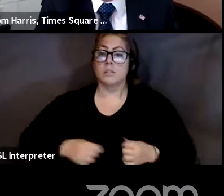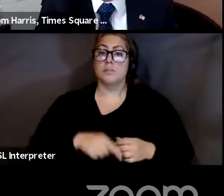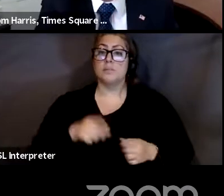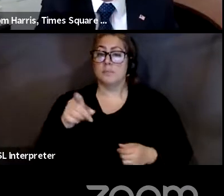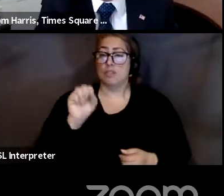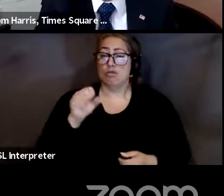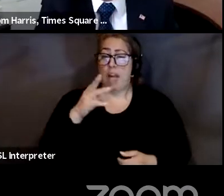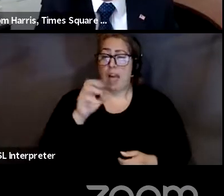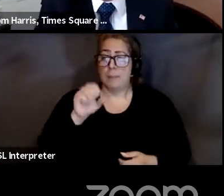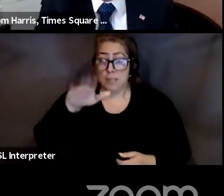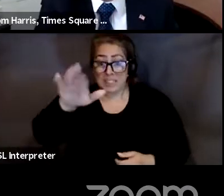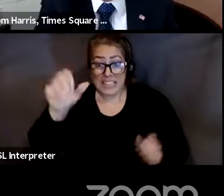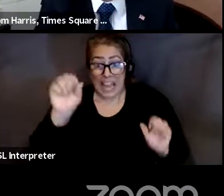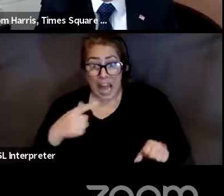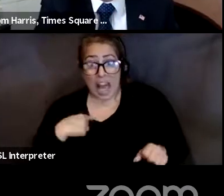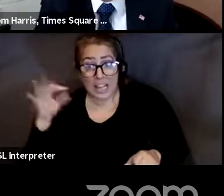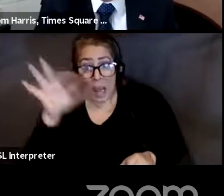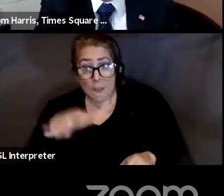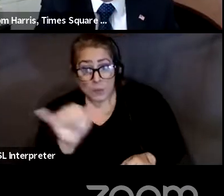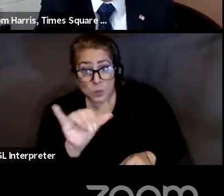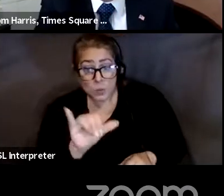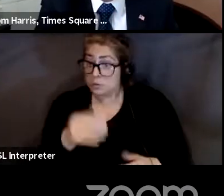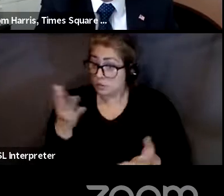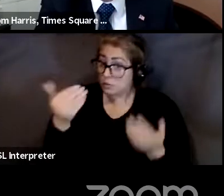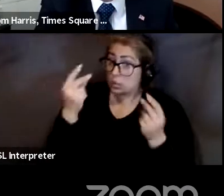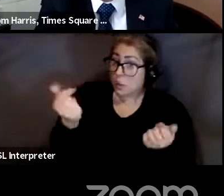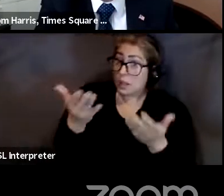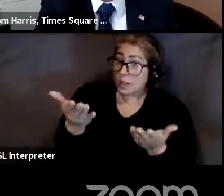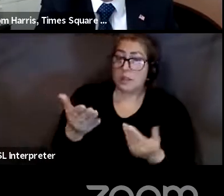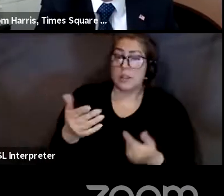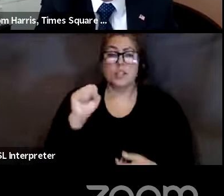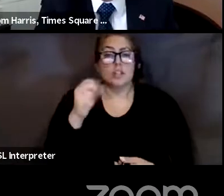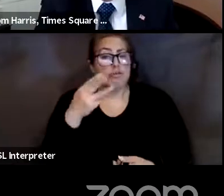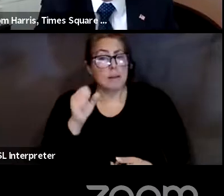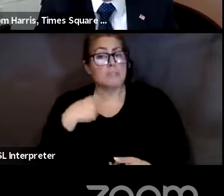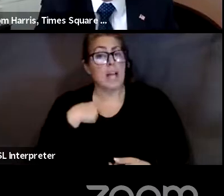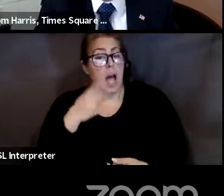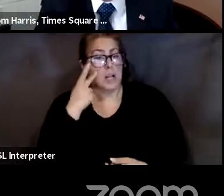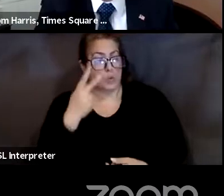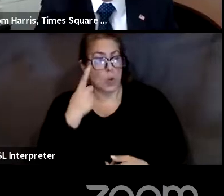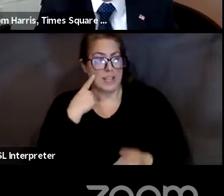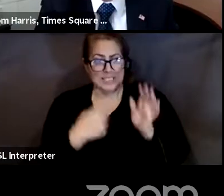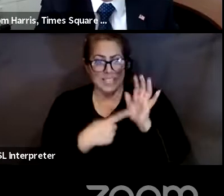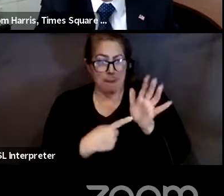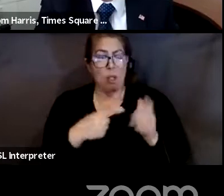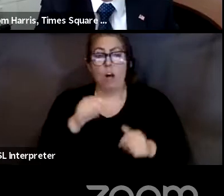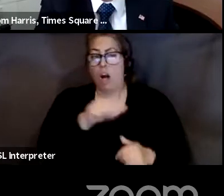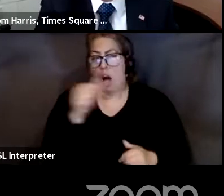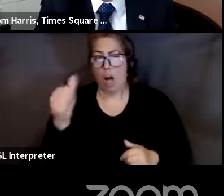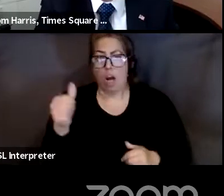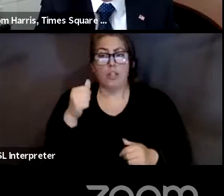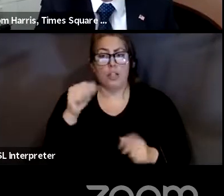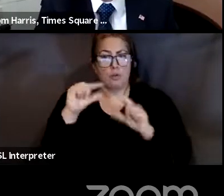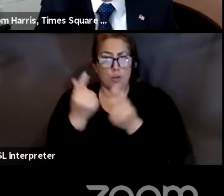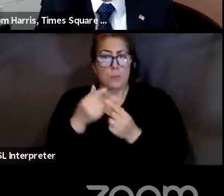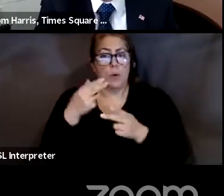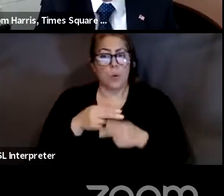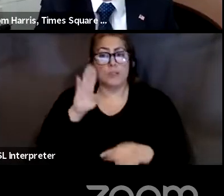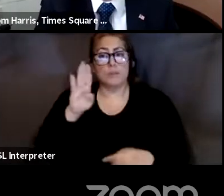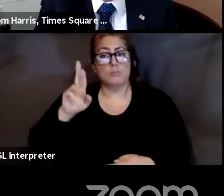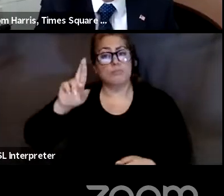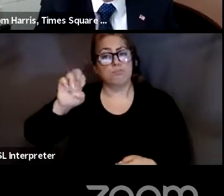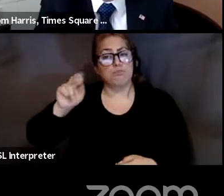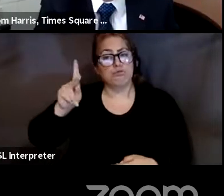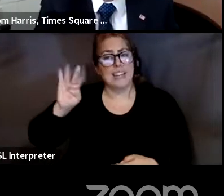the other thing in terms of, like I like to use, there was an example I saw Breaking Ground had done to create a more dignified